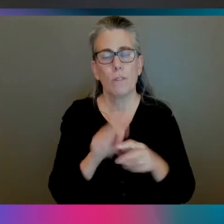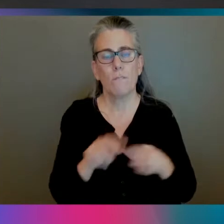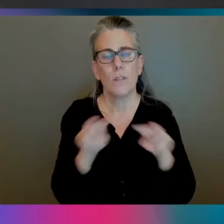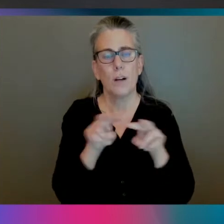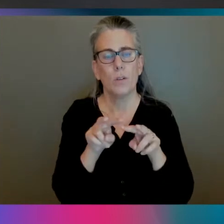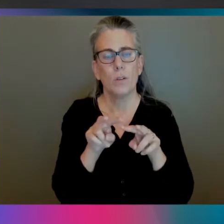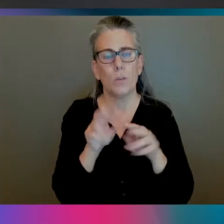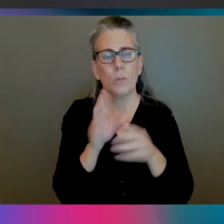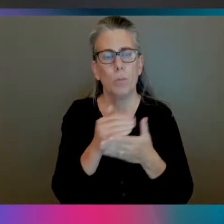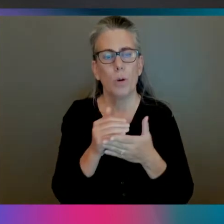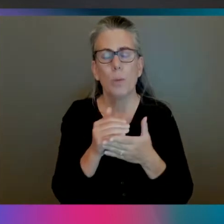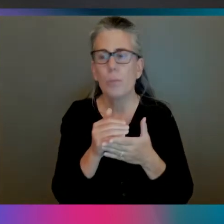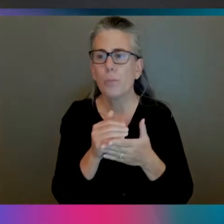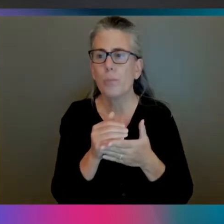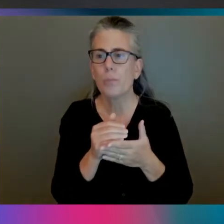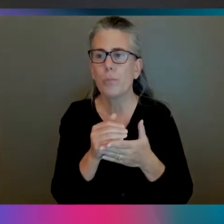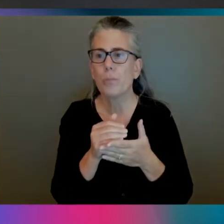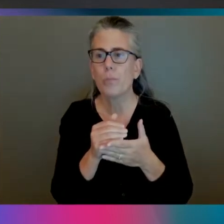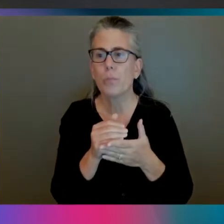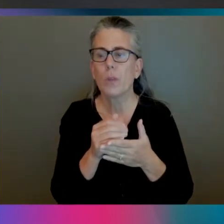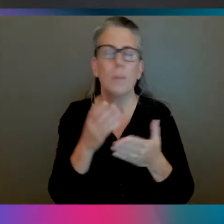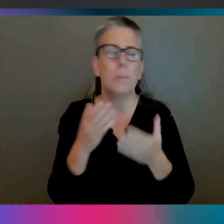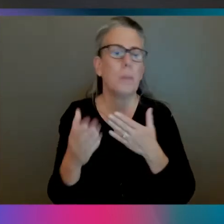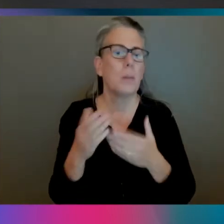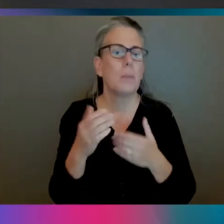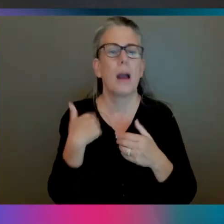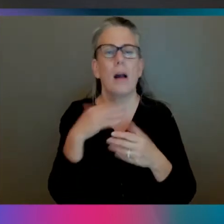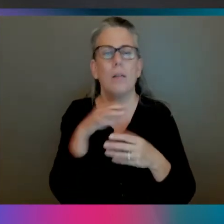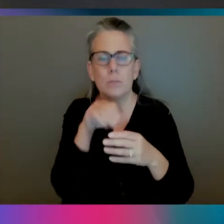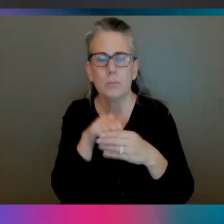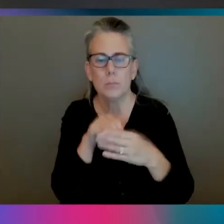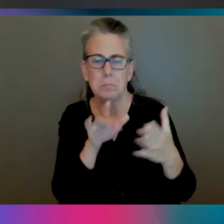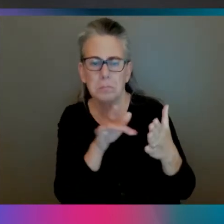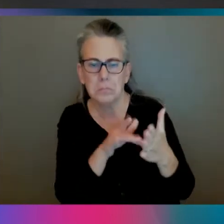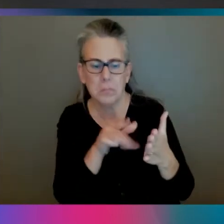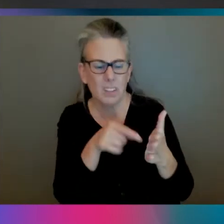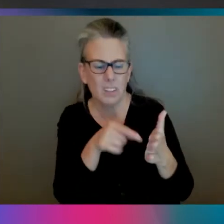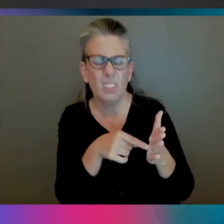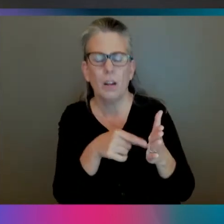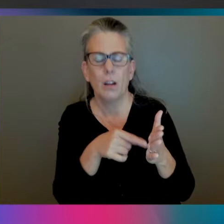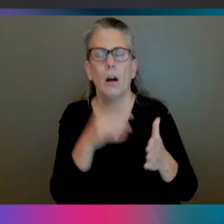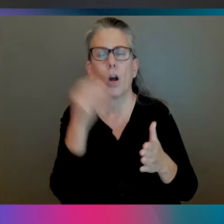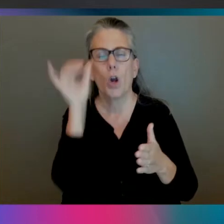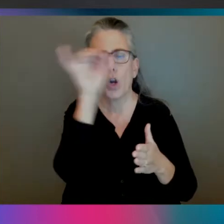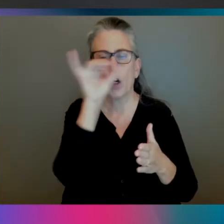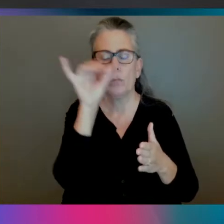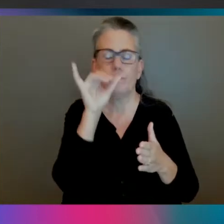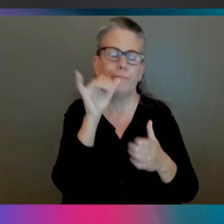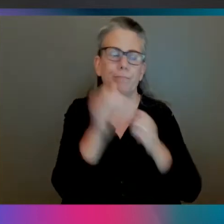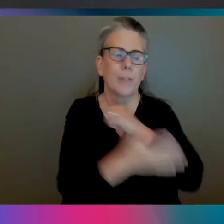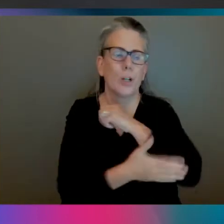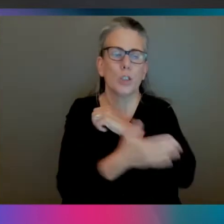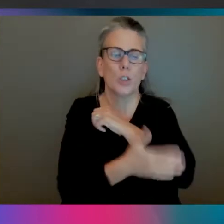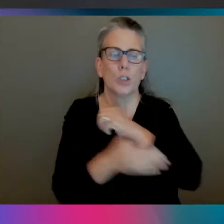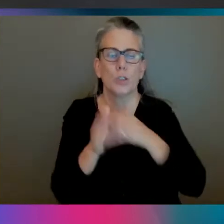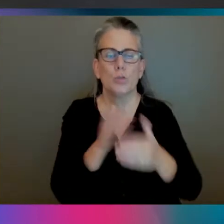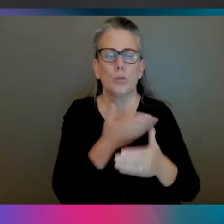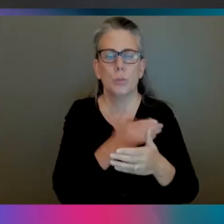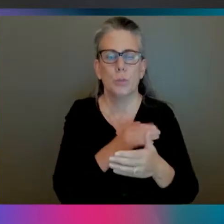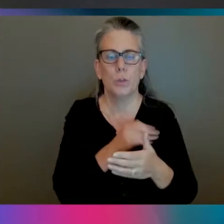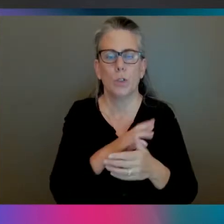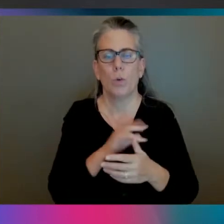there is, country music in there. It could be that it's a romance, and we maybe had to do something and use